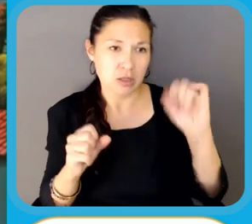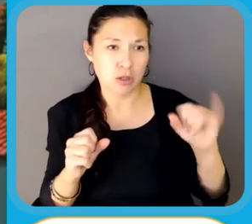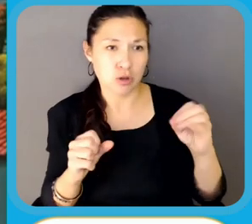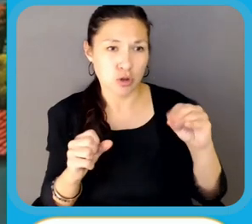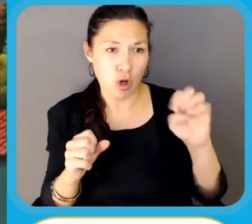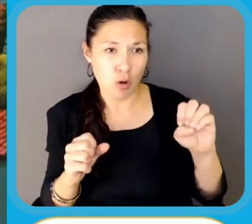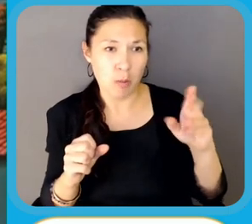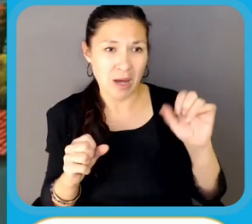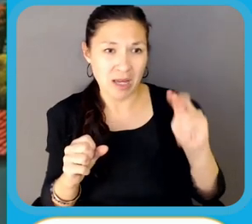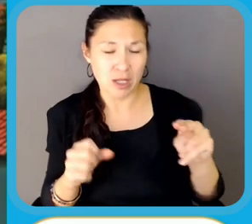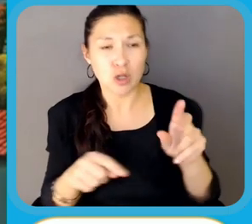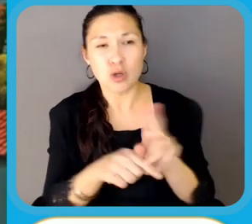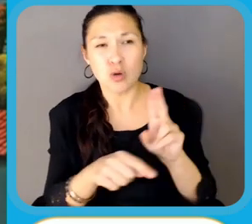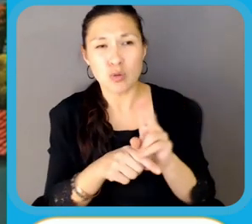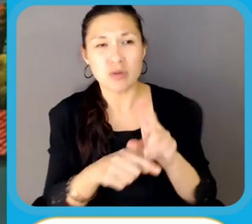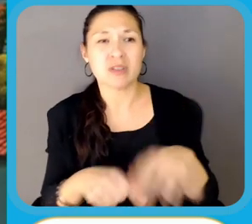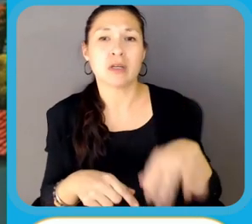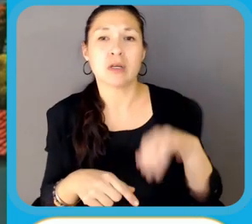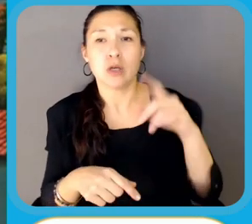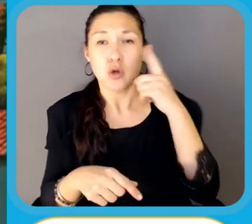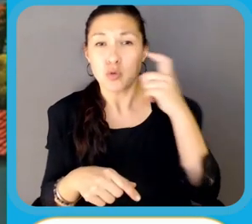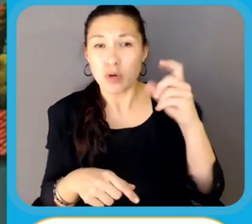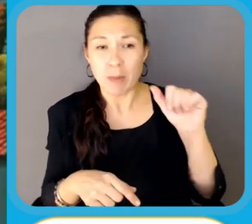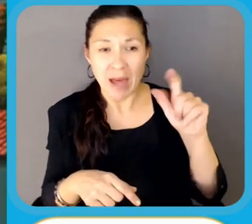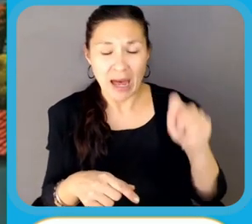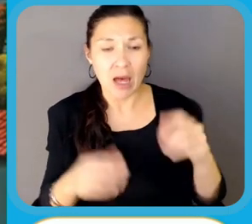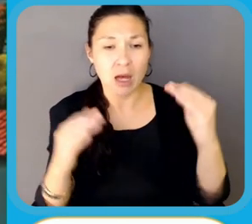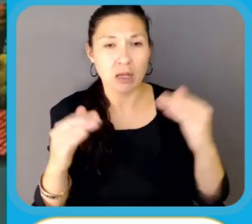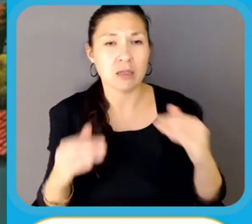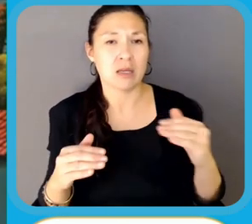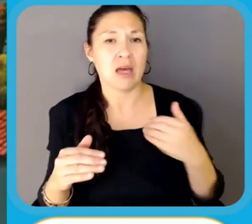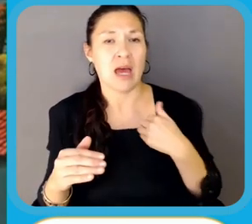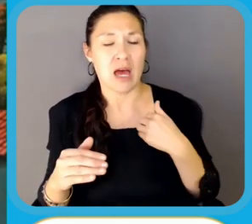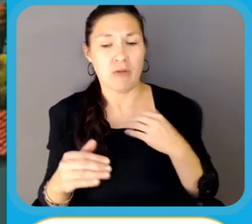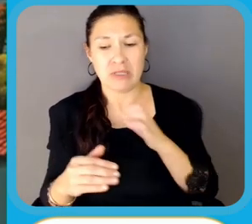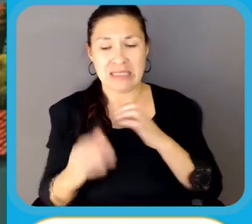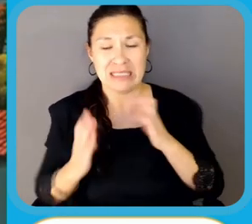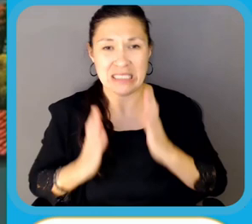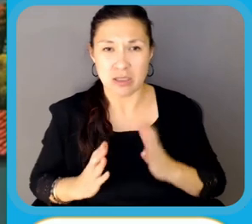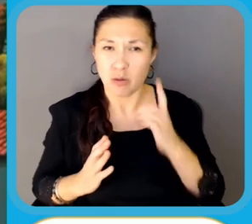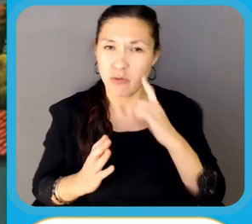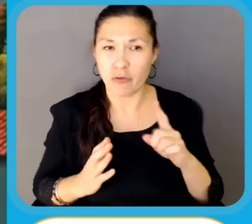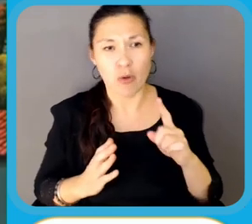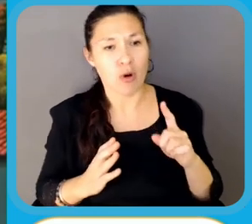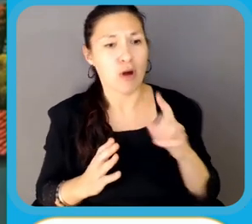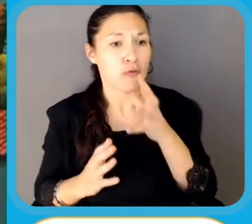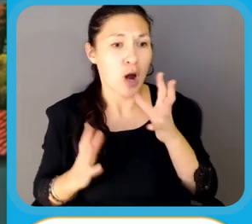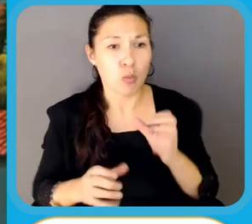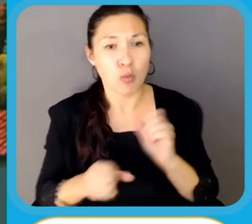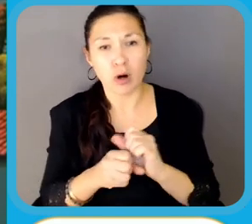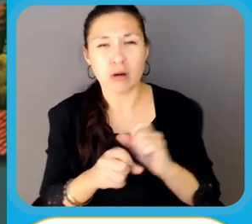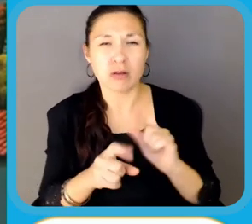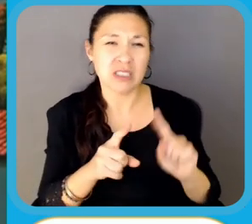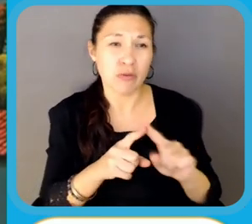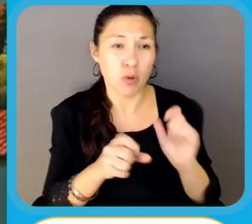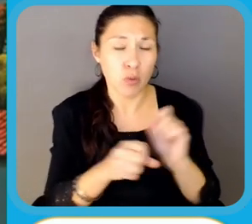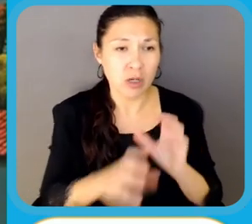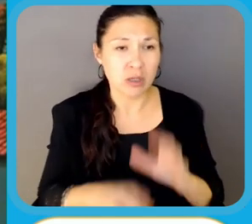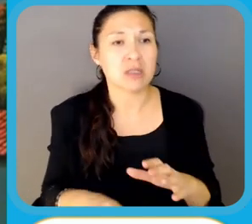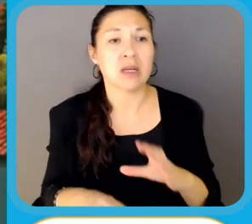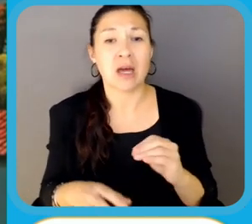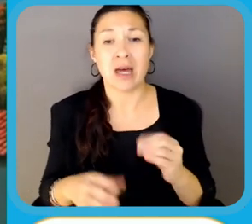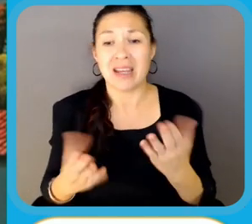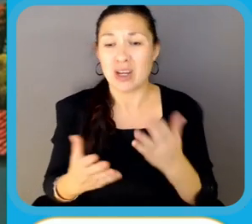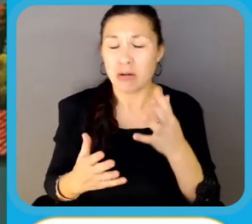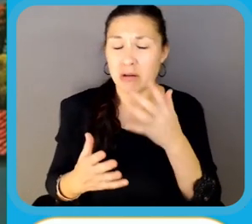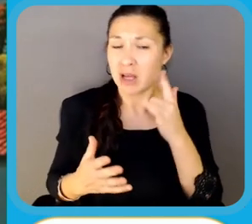for essential workers and farm workers, gets across the legislative finish line. In California, we must pass full access to health care